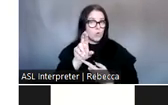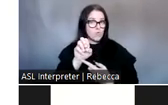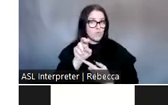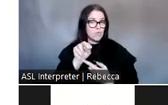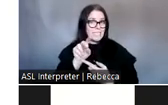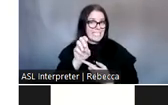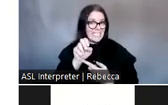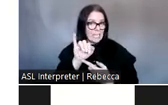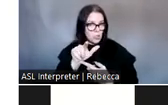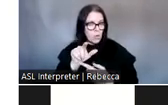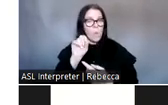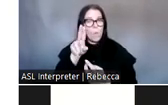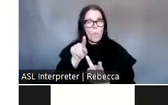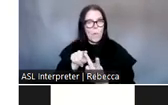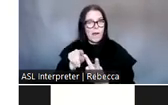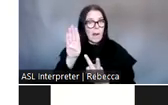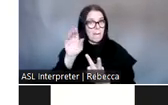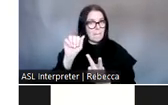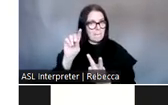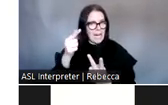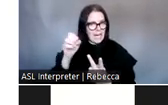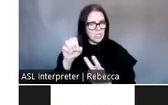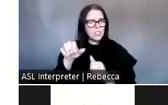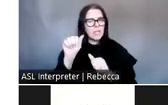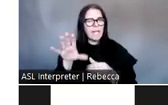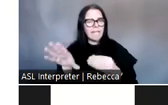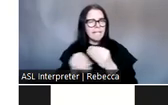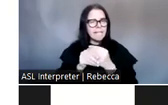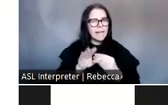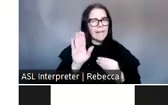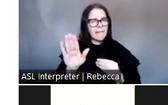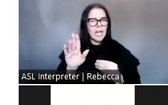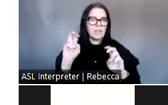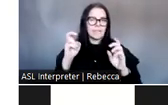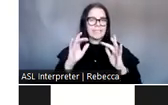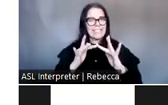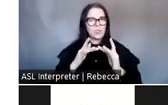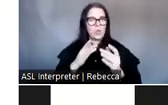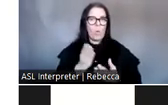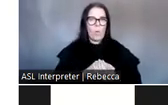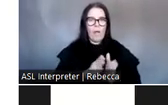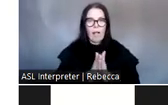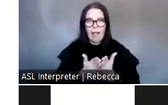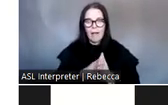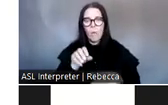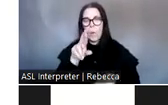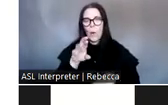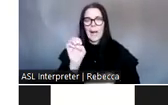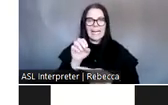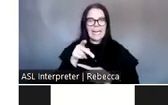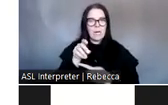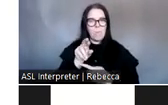be posted to a learner's digital wallet or e-portfolio. So they're intended to